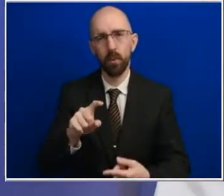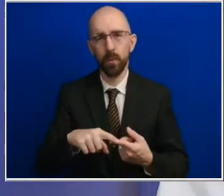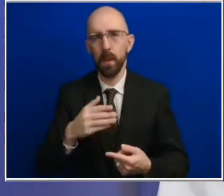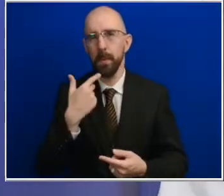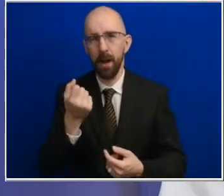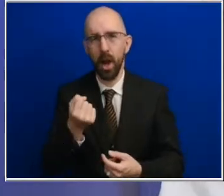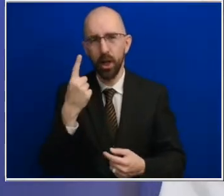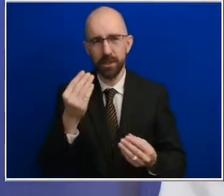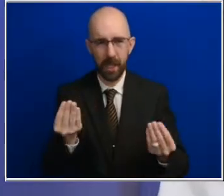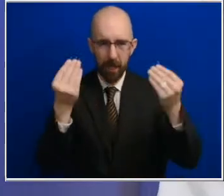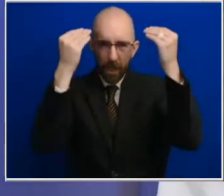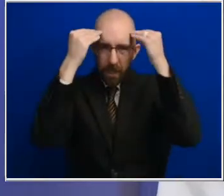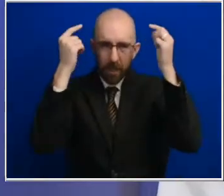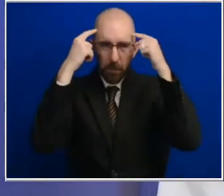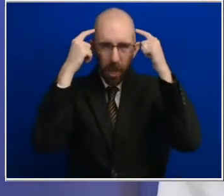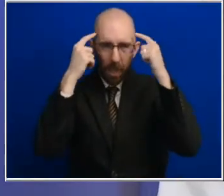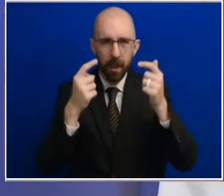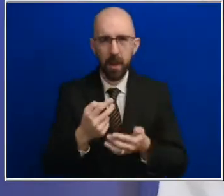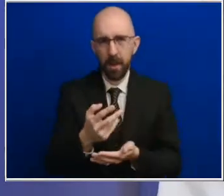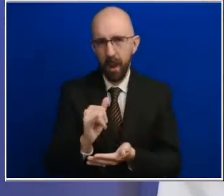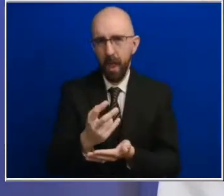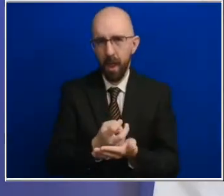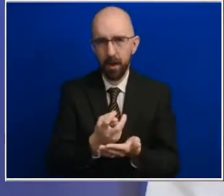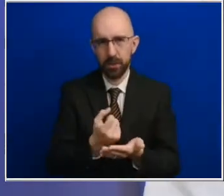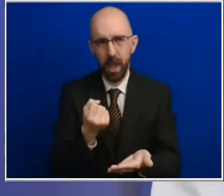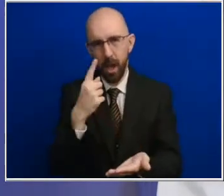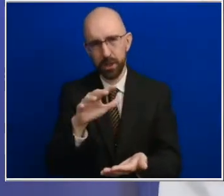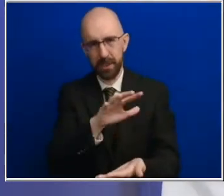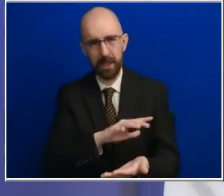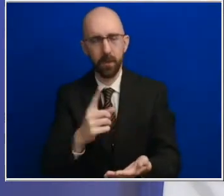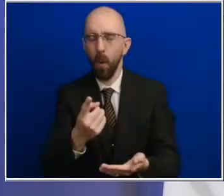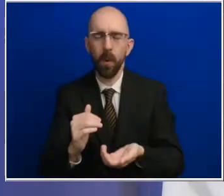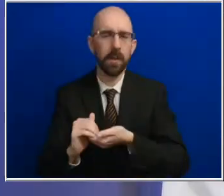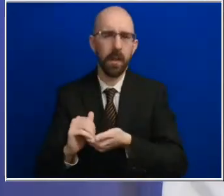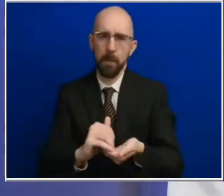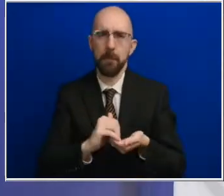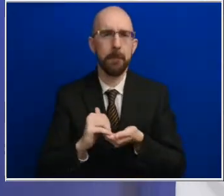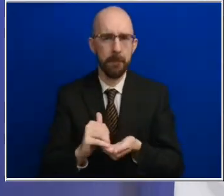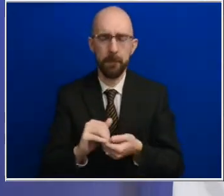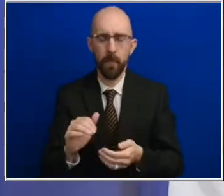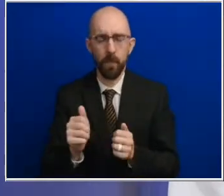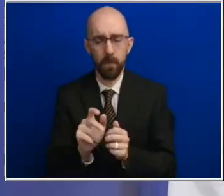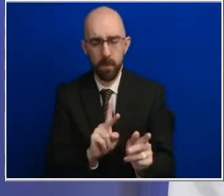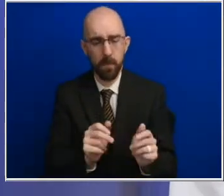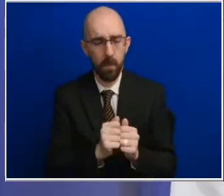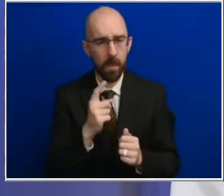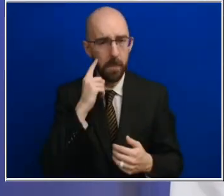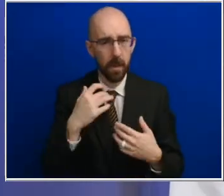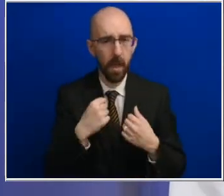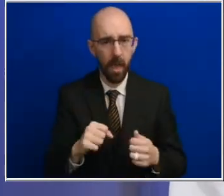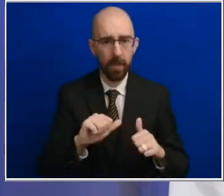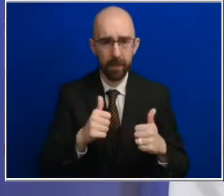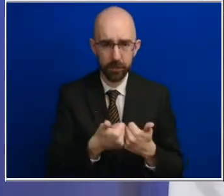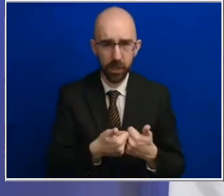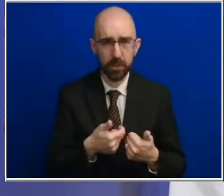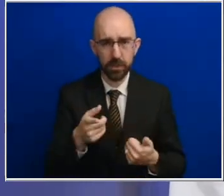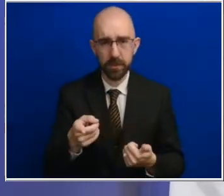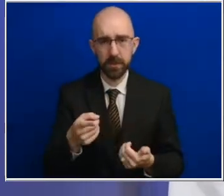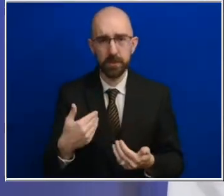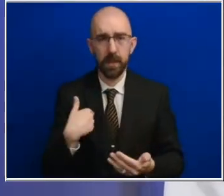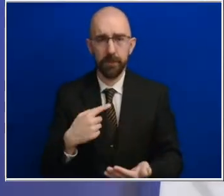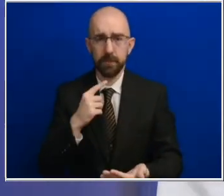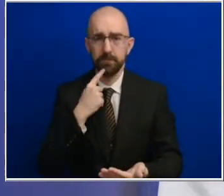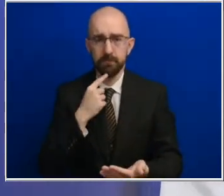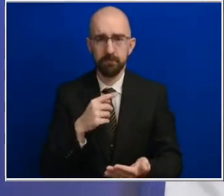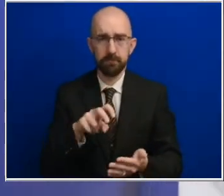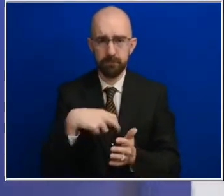So it's always collaborative. For people with mental health challenges, Dr. Sewell is intensively involved with